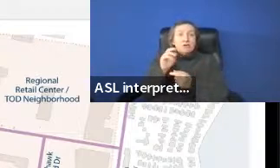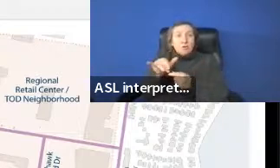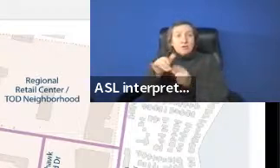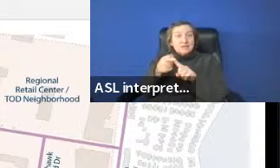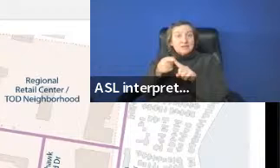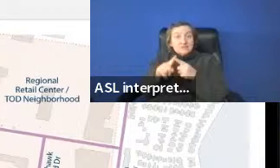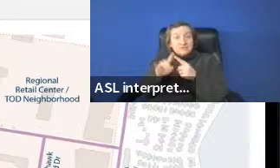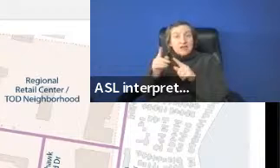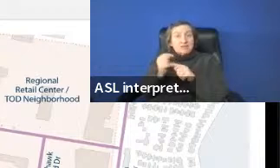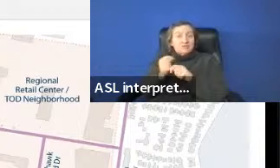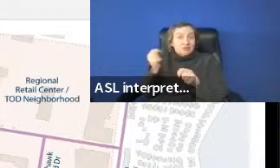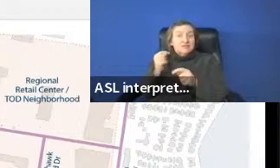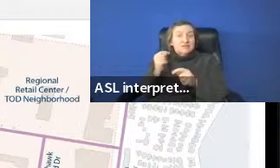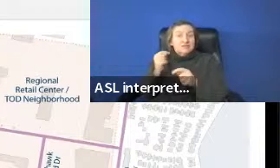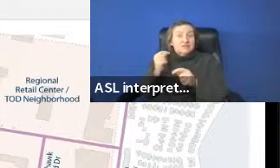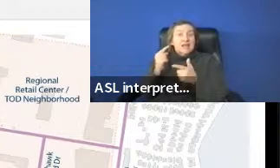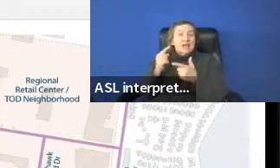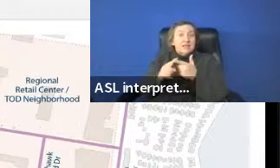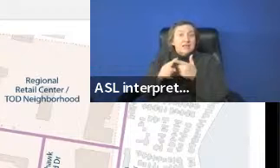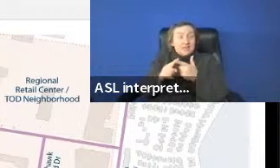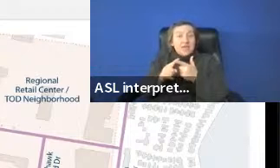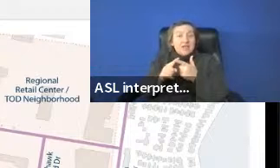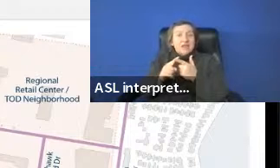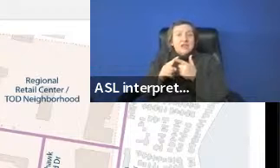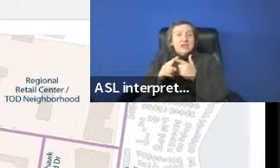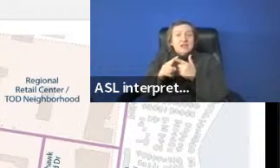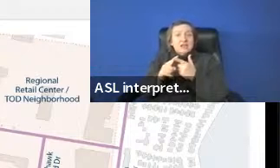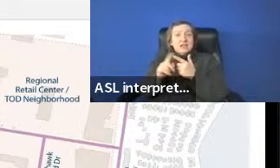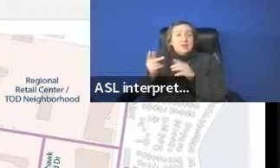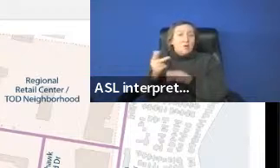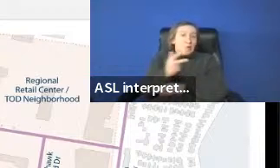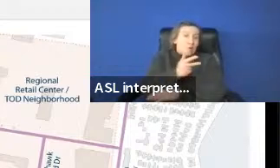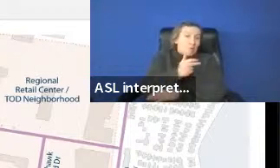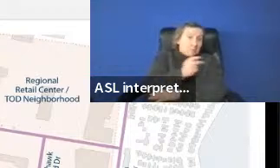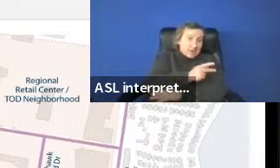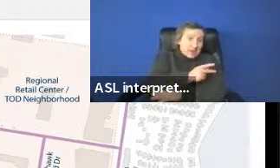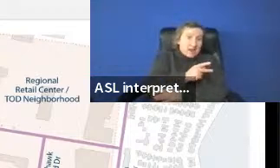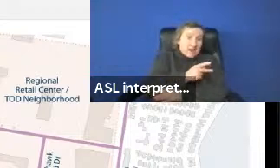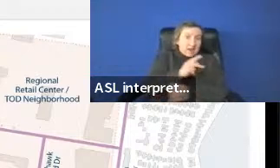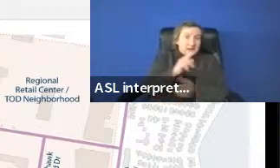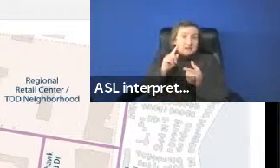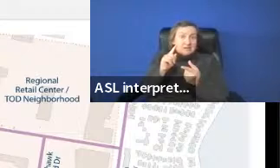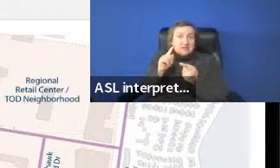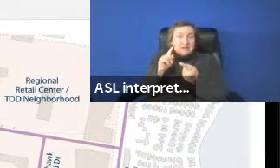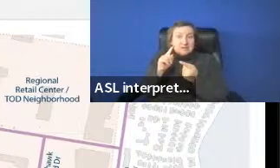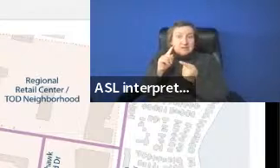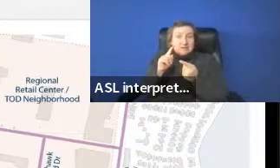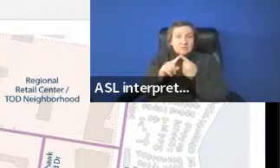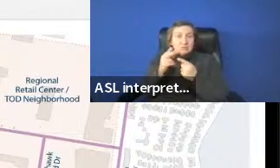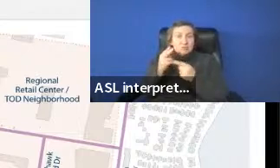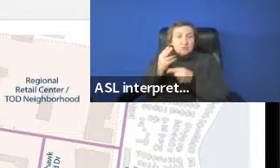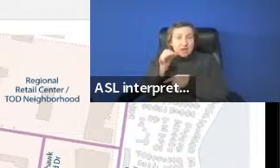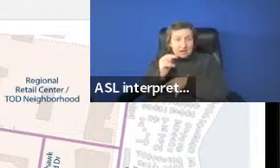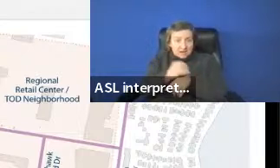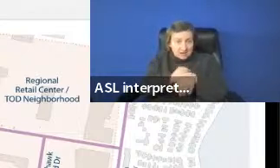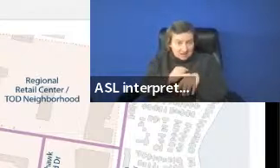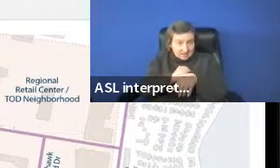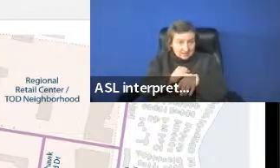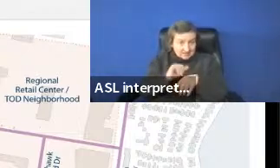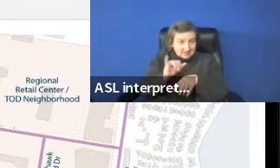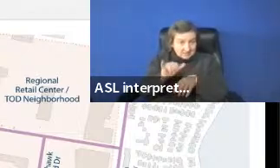through that, and then go all the way back to Hayden Island. Is that